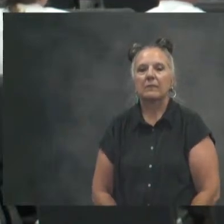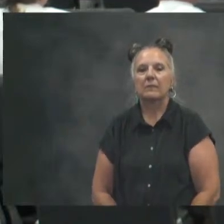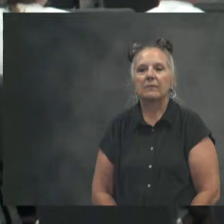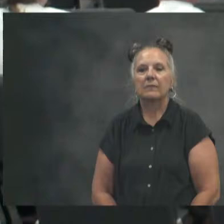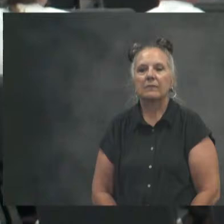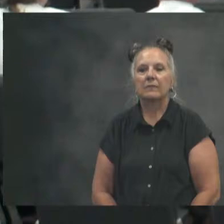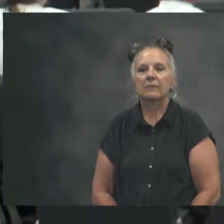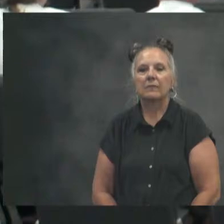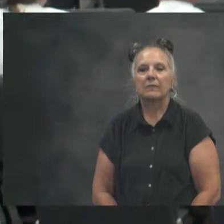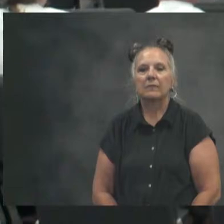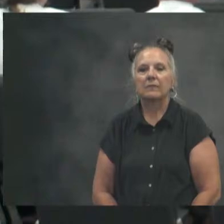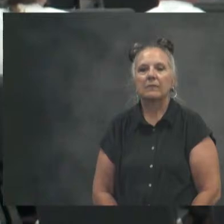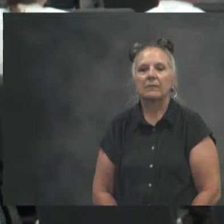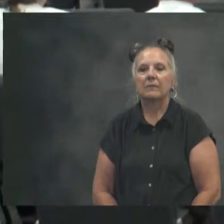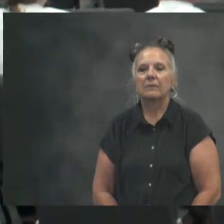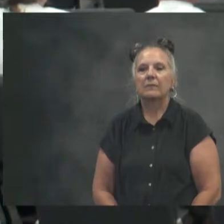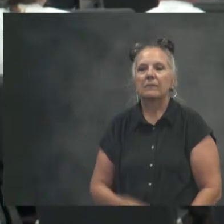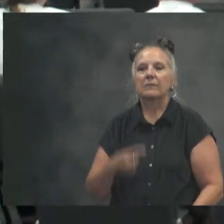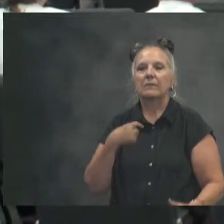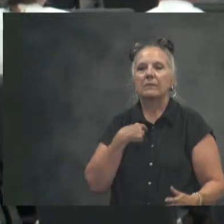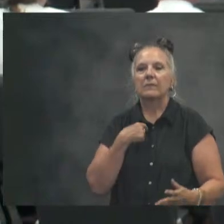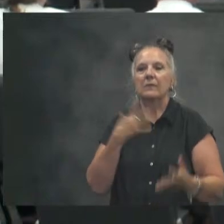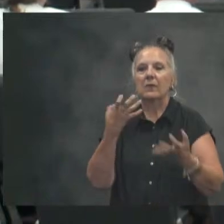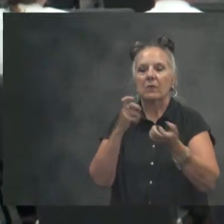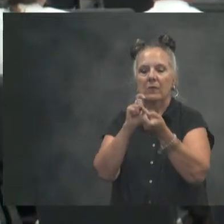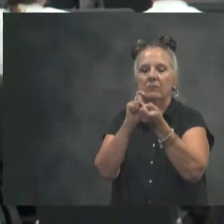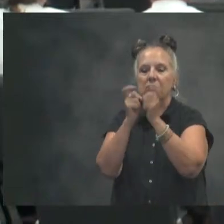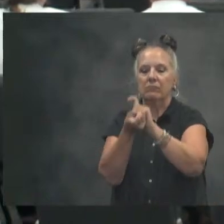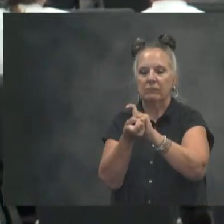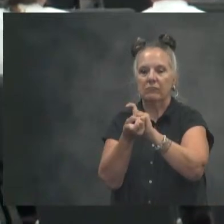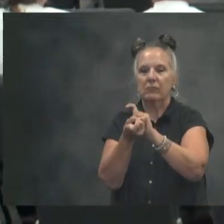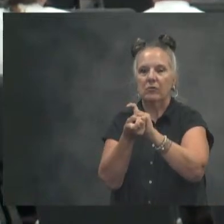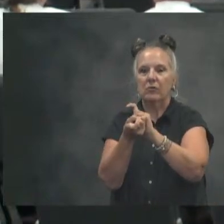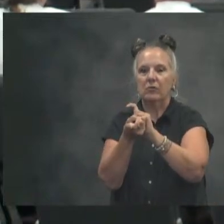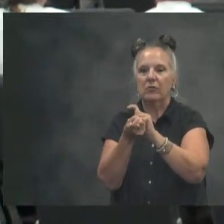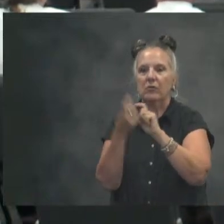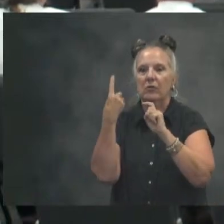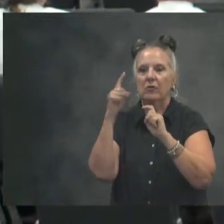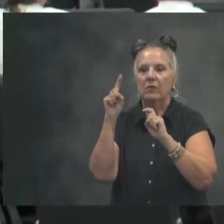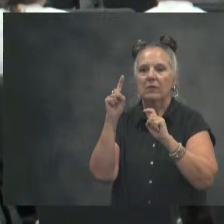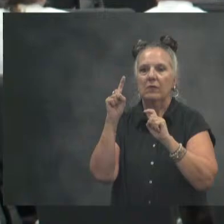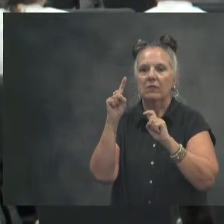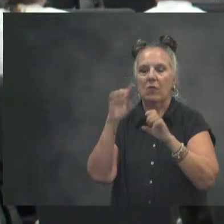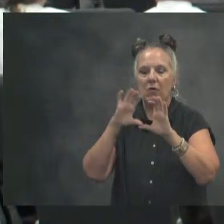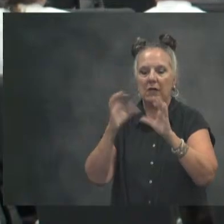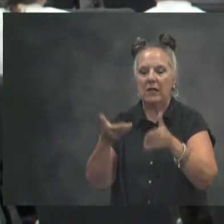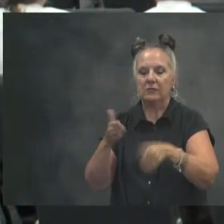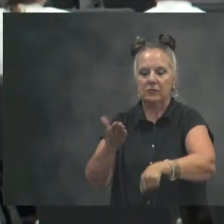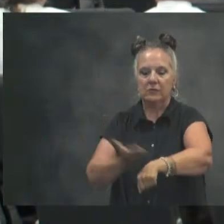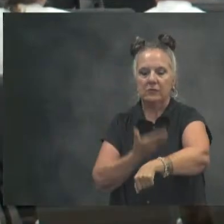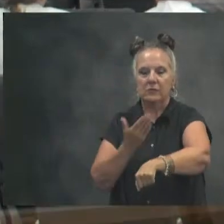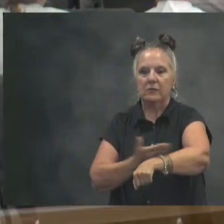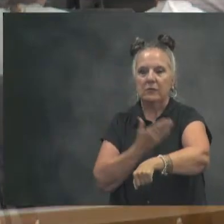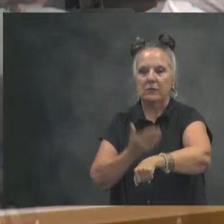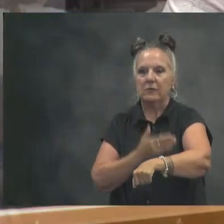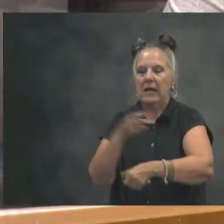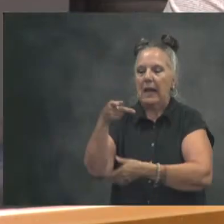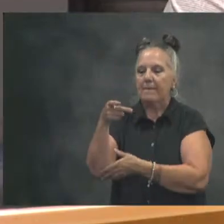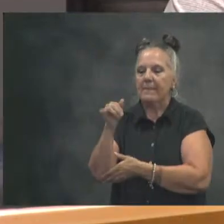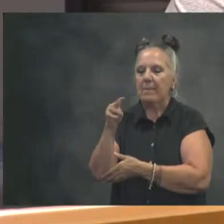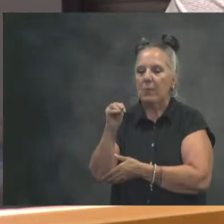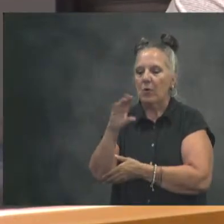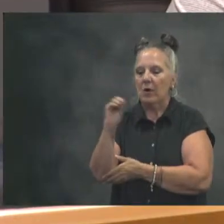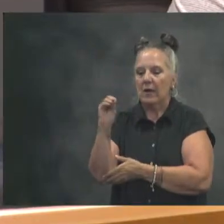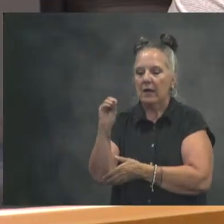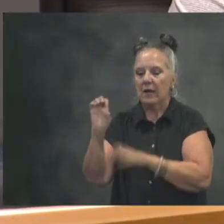Is there a motion, please? Madam President, I move to ratify the emergency procurement for portable classroom improvements at Pangbourne and Emma K. Dowd Elementary